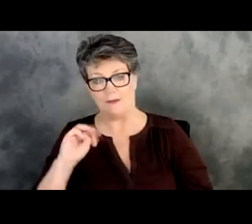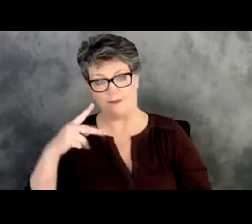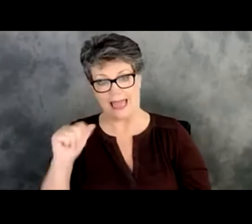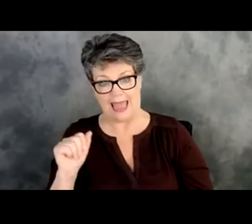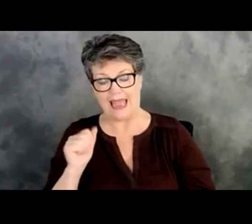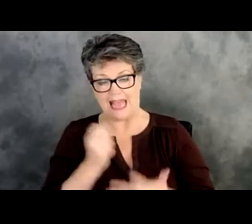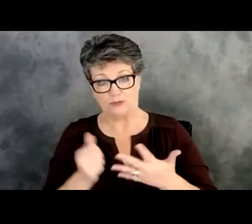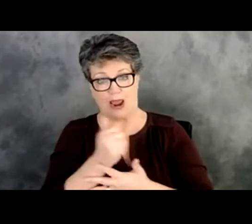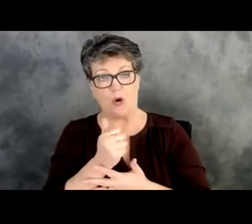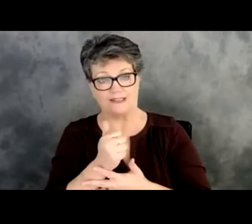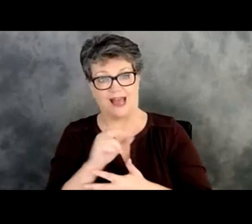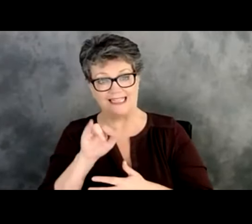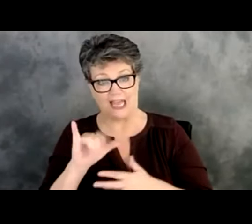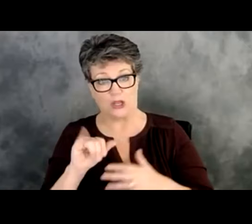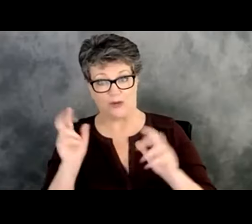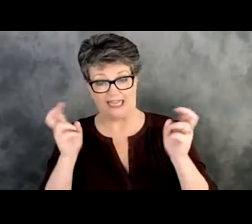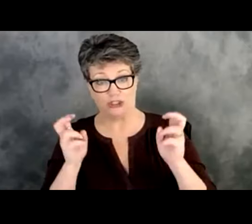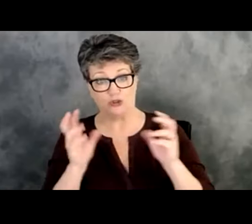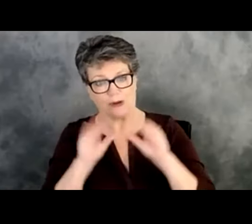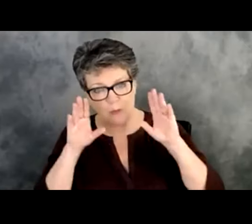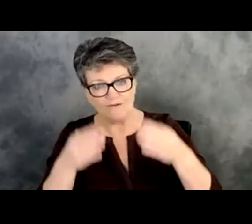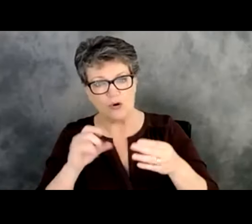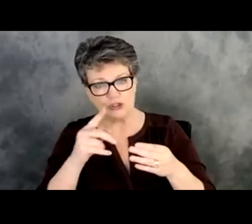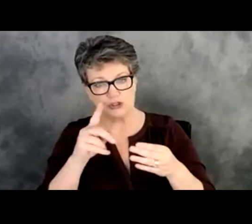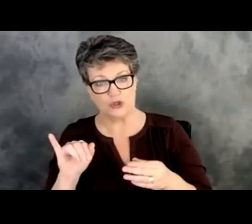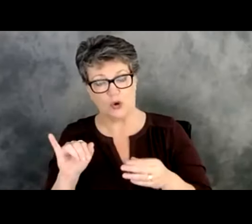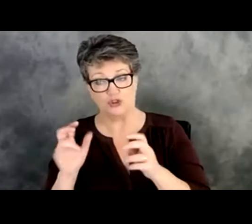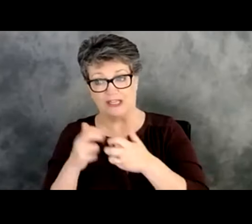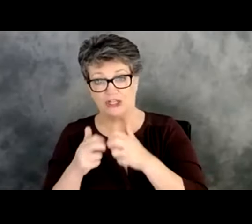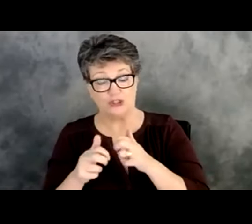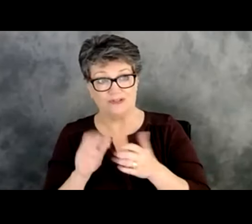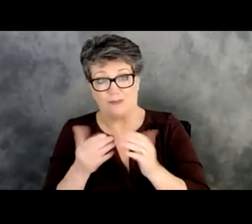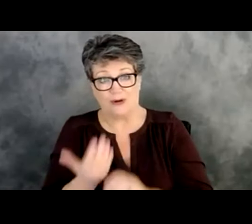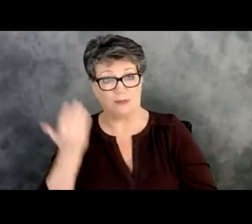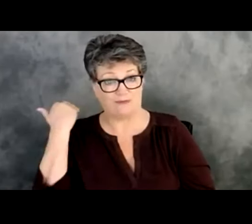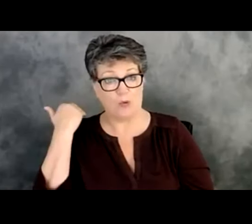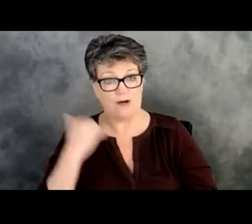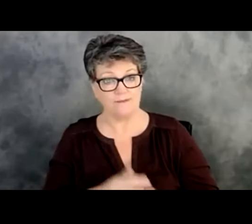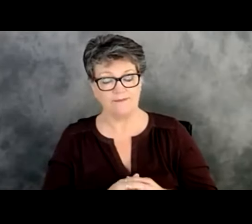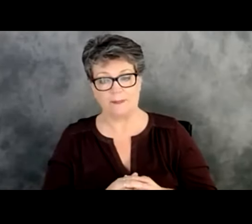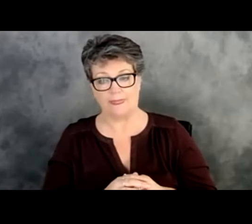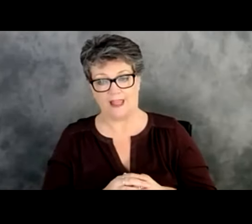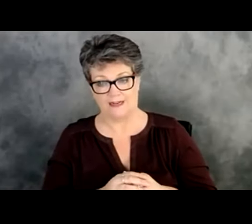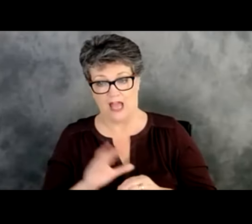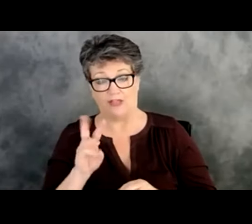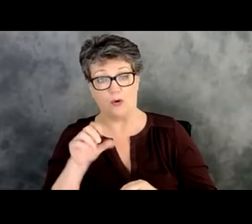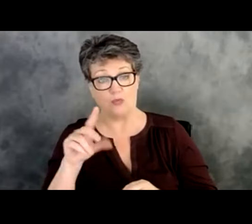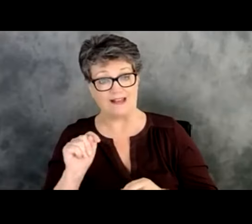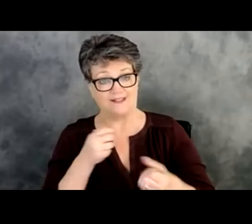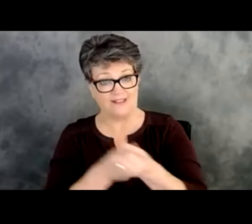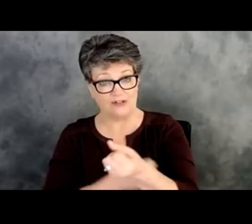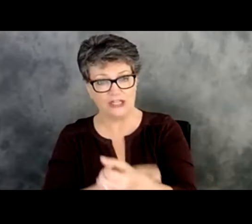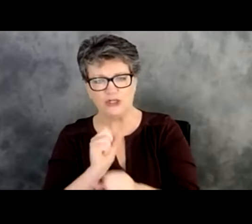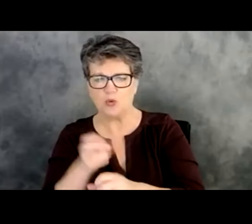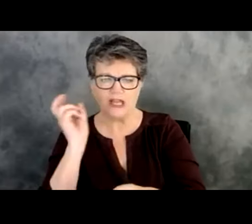equity issues, bringing more focus to SOGI issues than ever before. The West Foundation is working hard